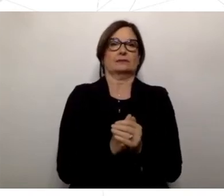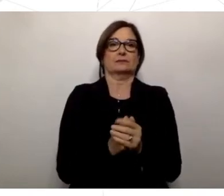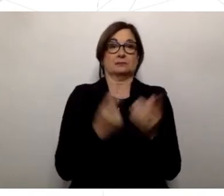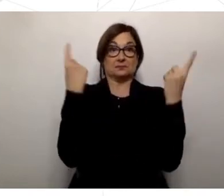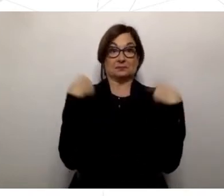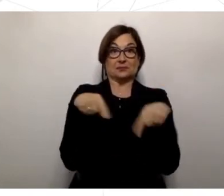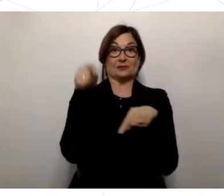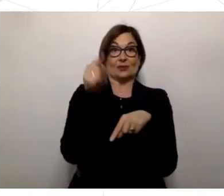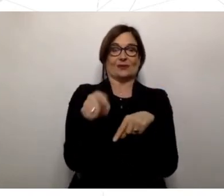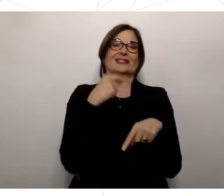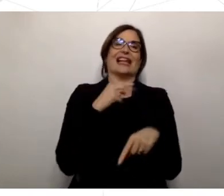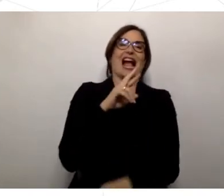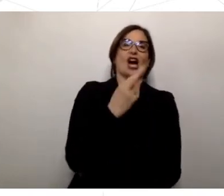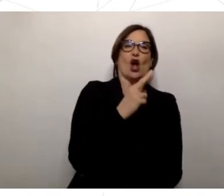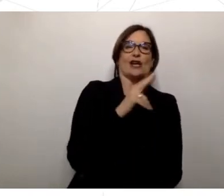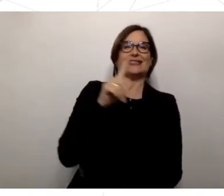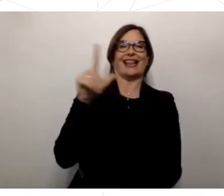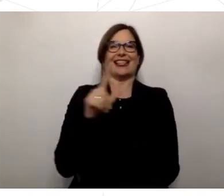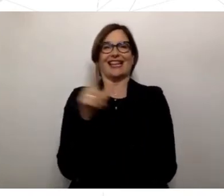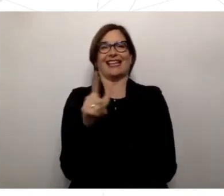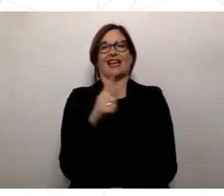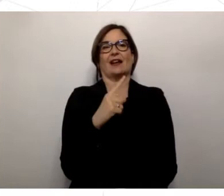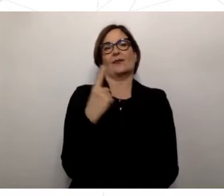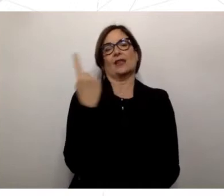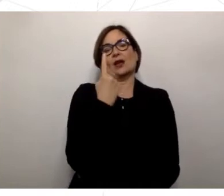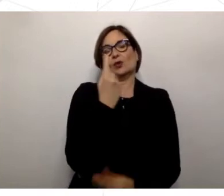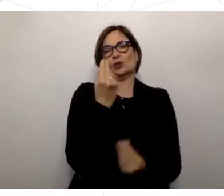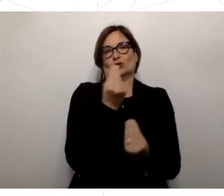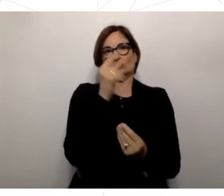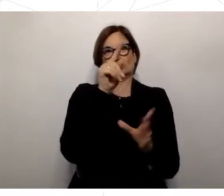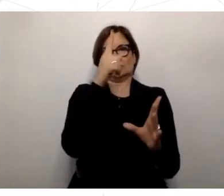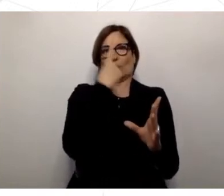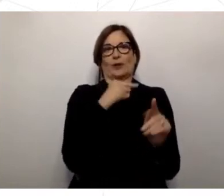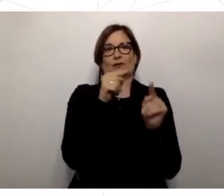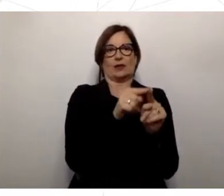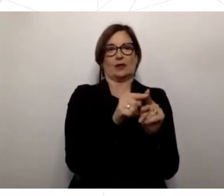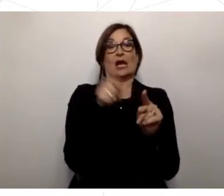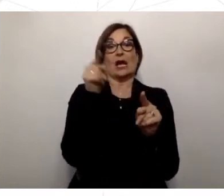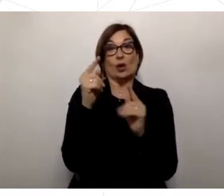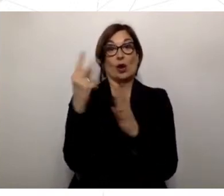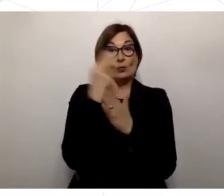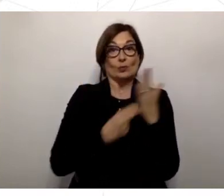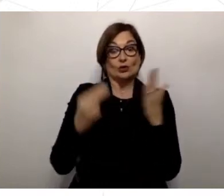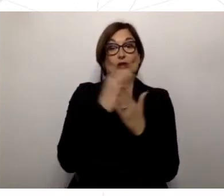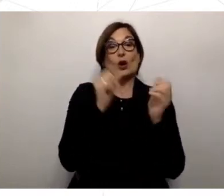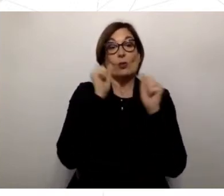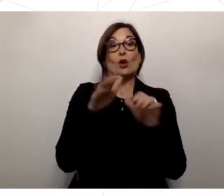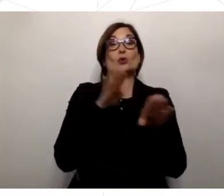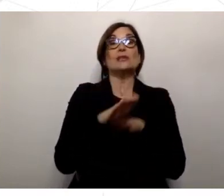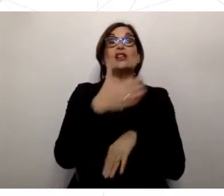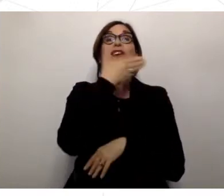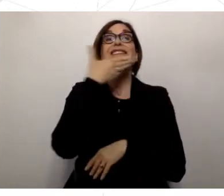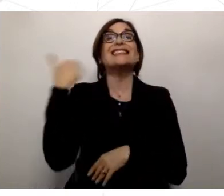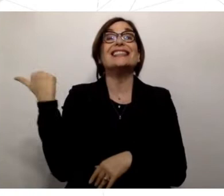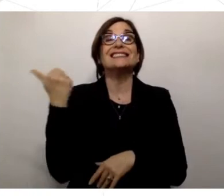got it set up for Rocket League, which is in our one slot on the profile. And this is specifically designed